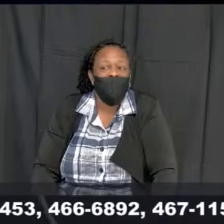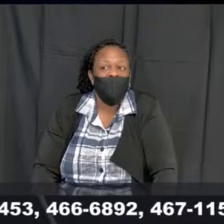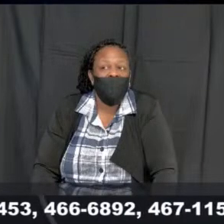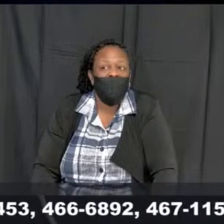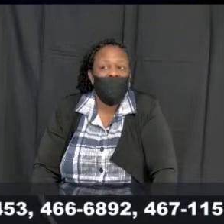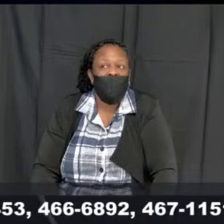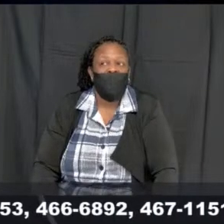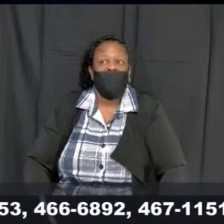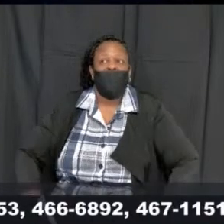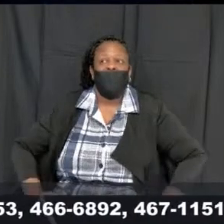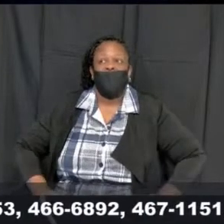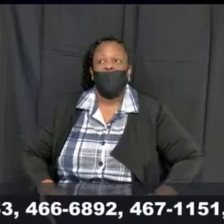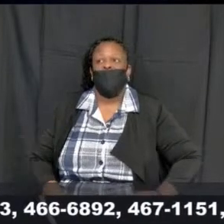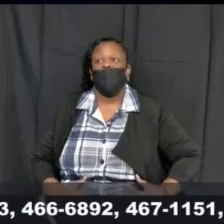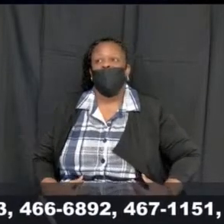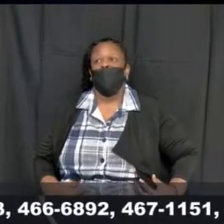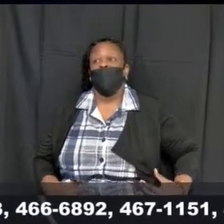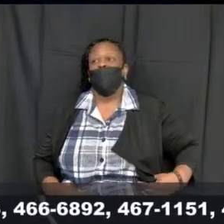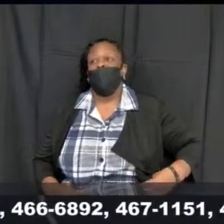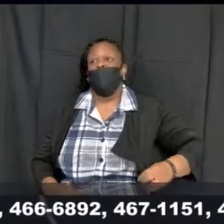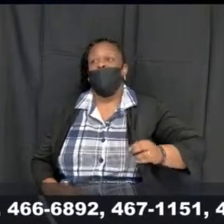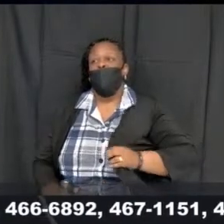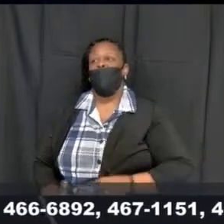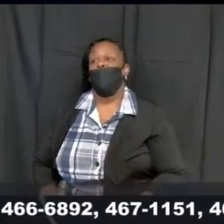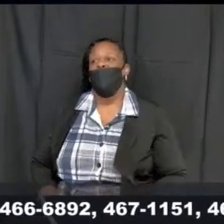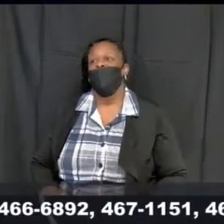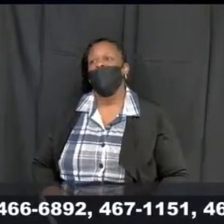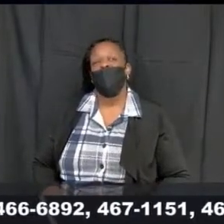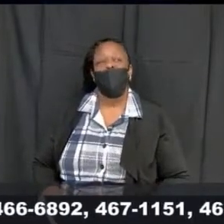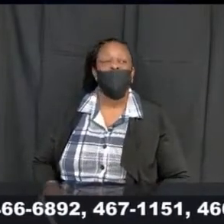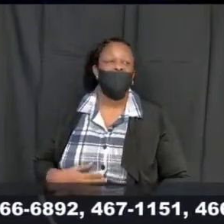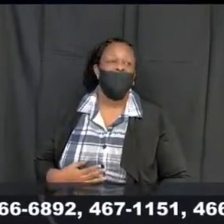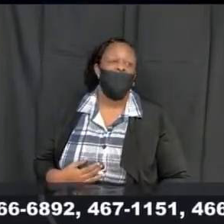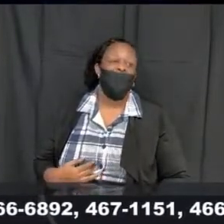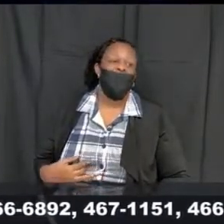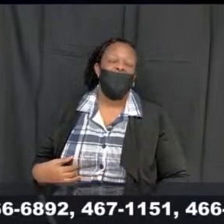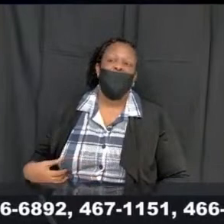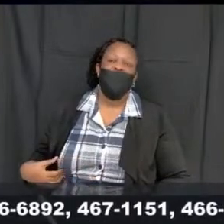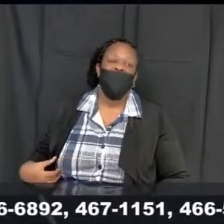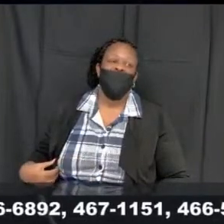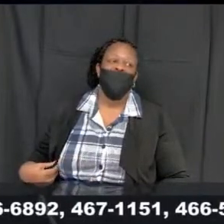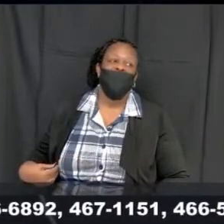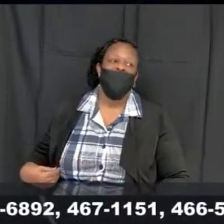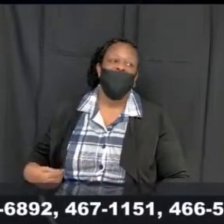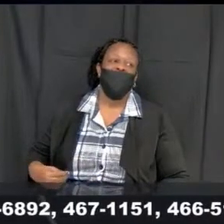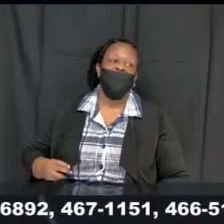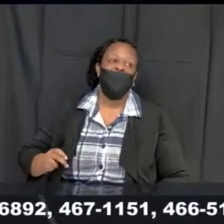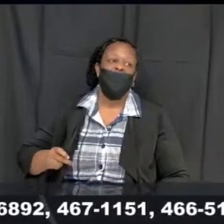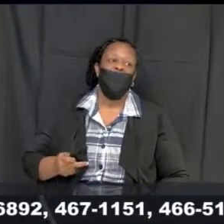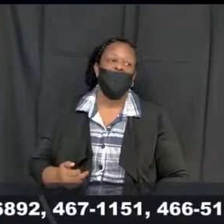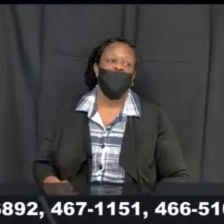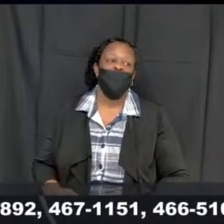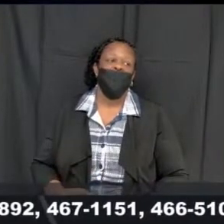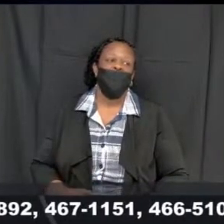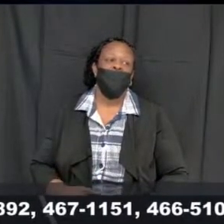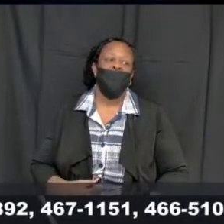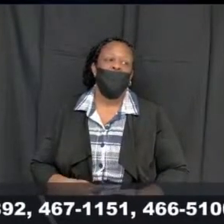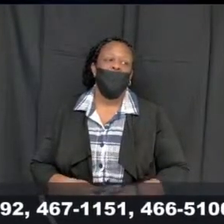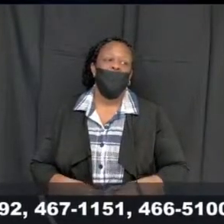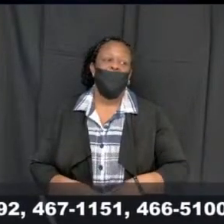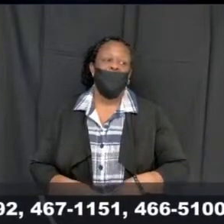I think a rose by any other name would smell just as sweet, but the issue